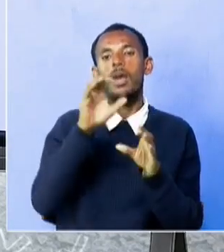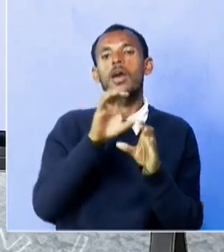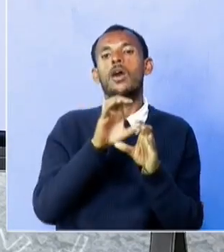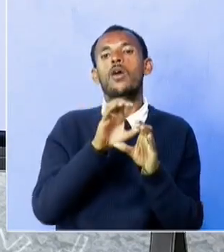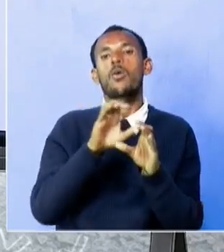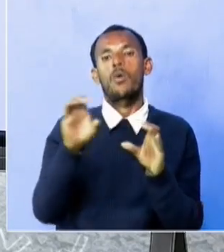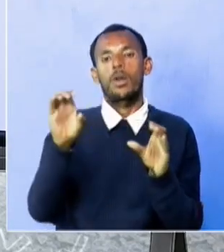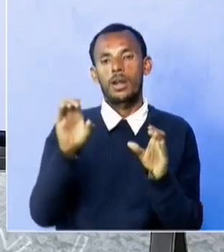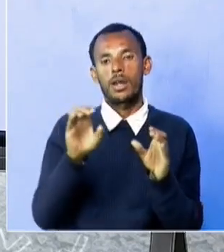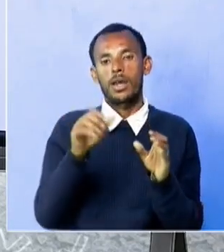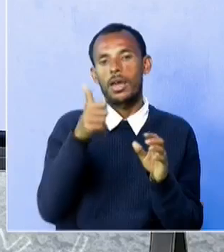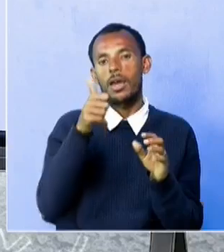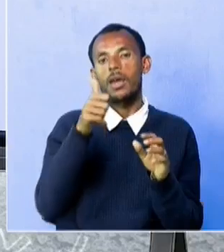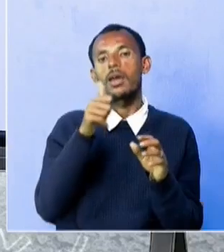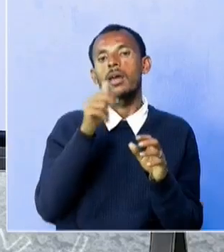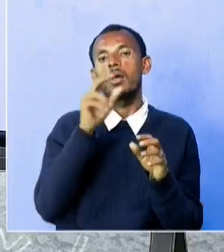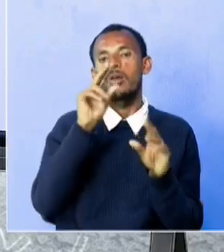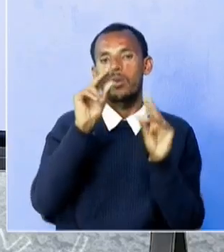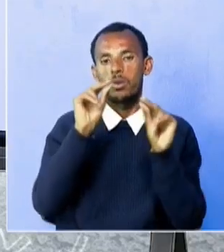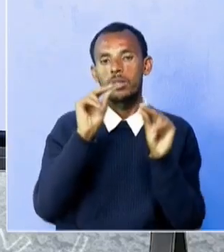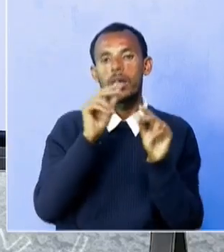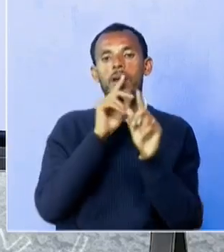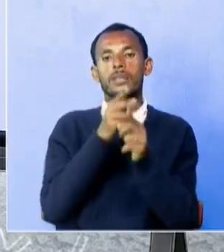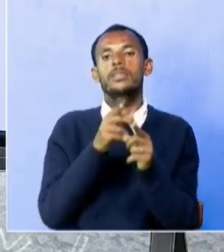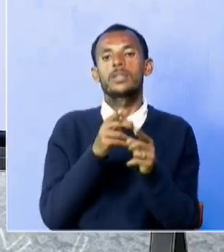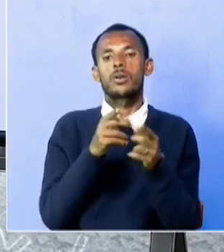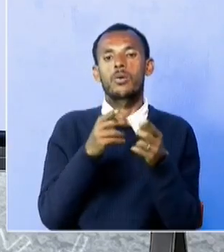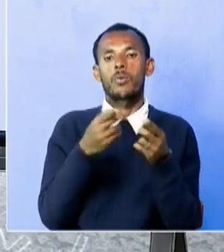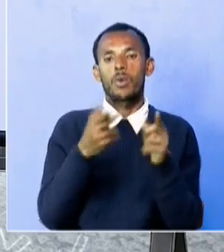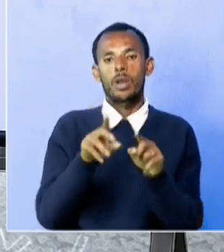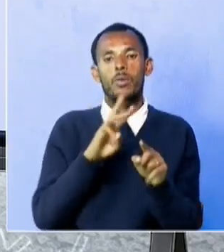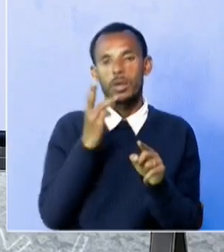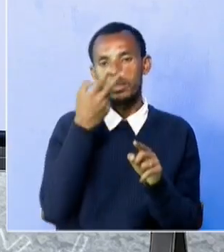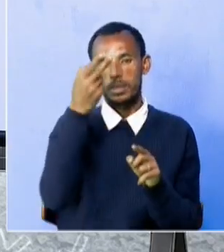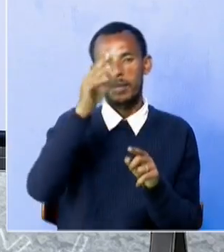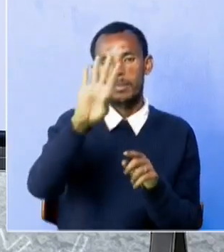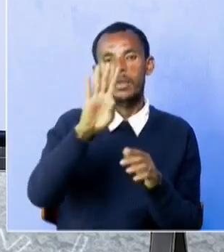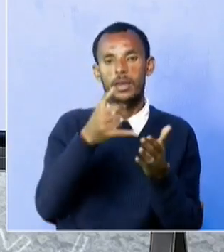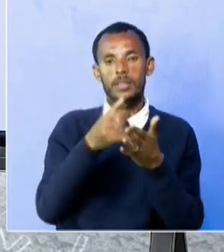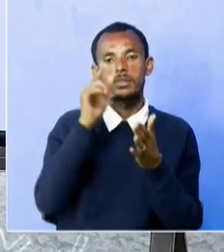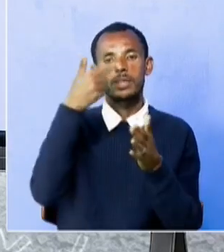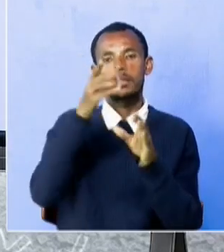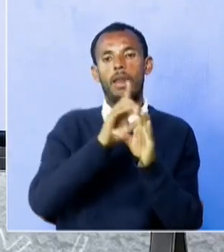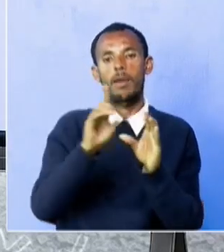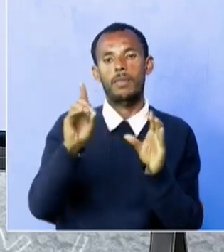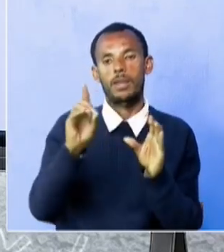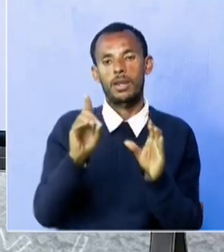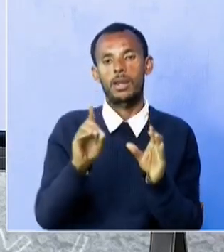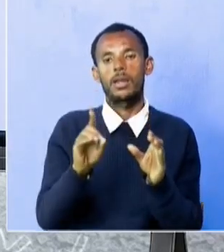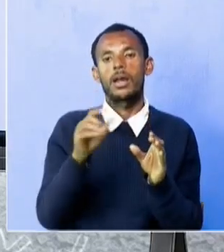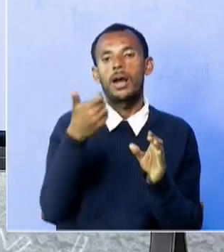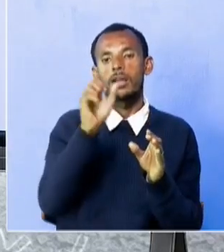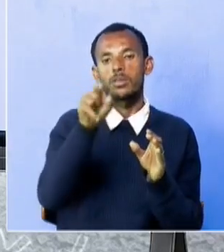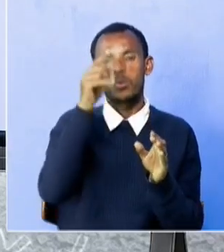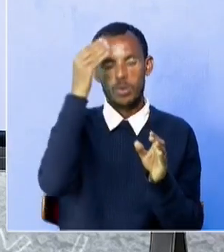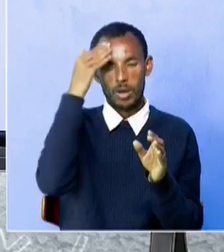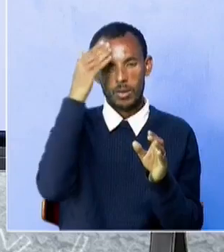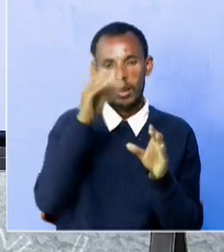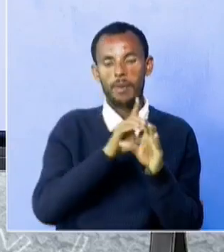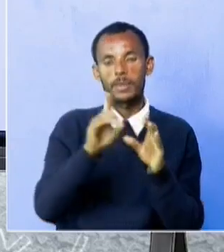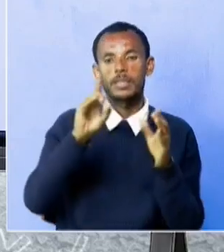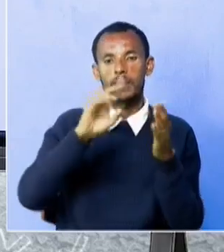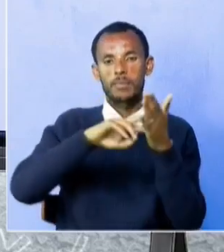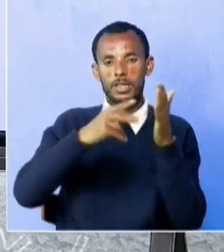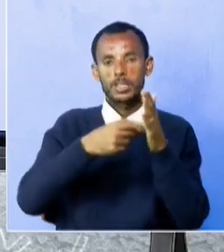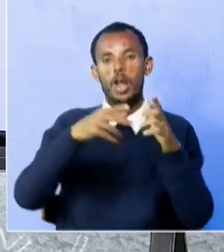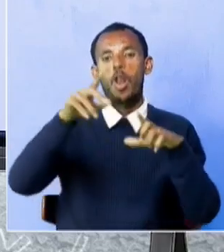be your answer. When you come to the B part, in B it says diameter. As you all know that diameter is